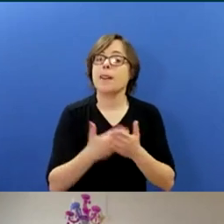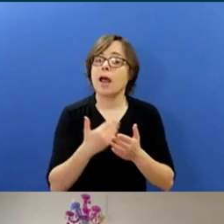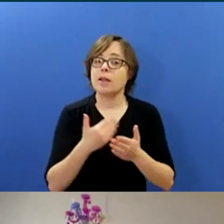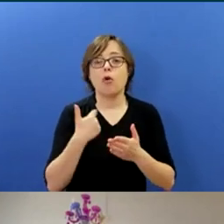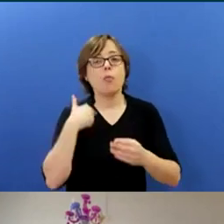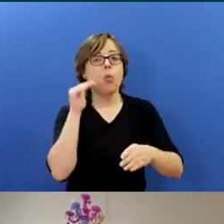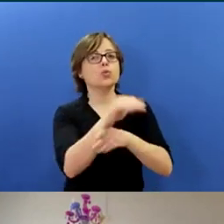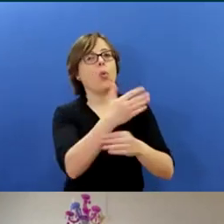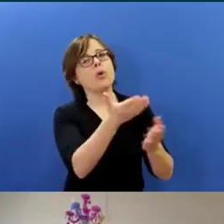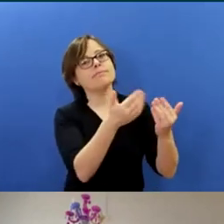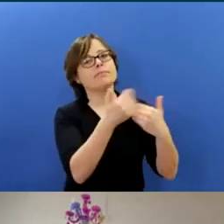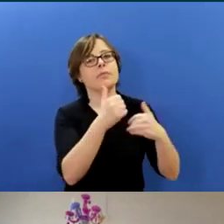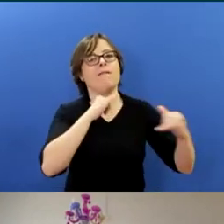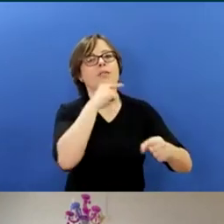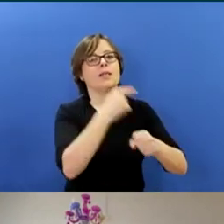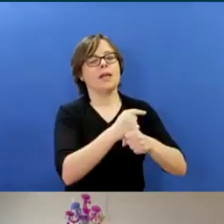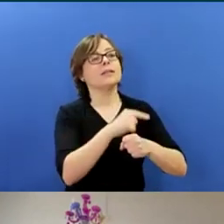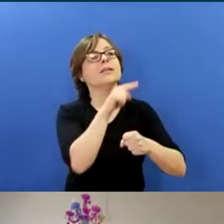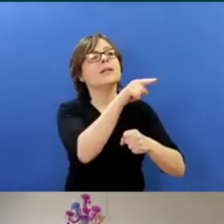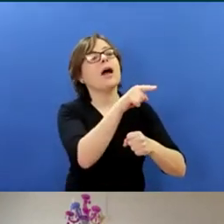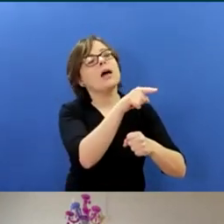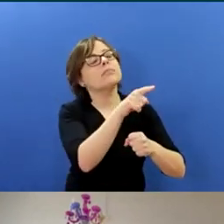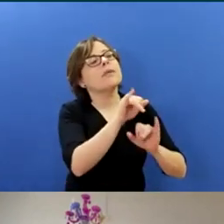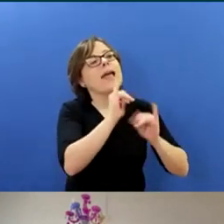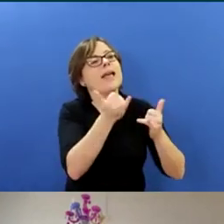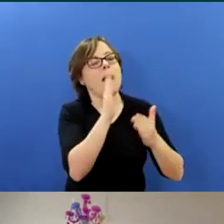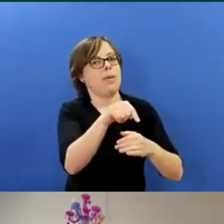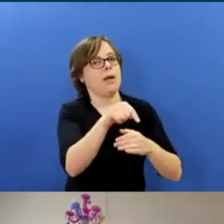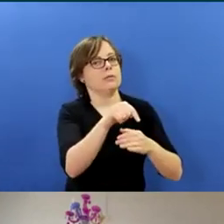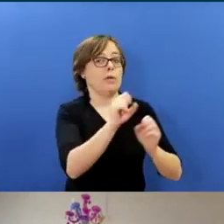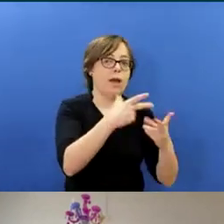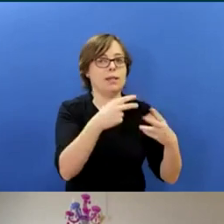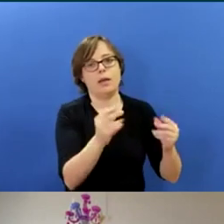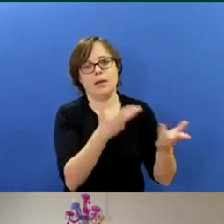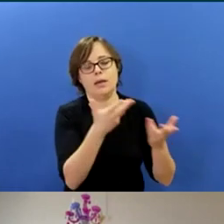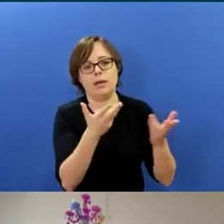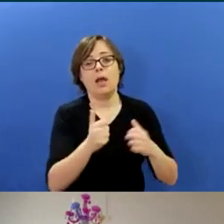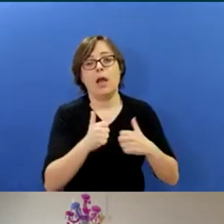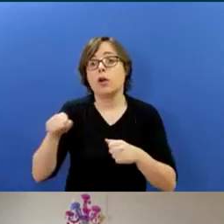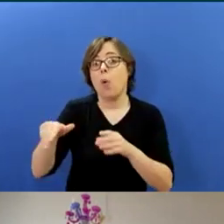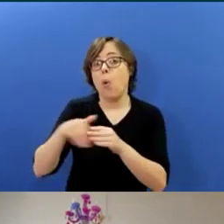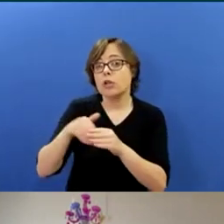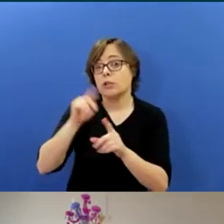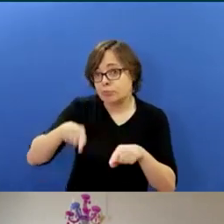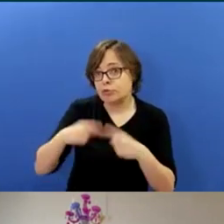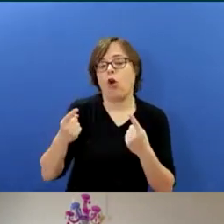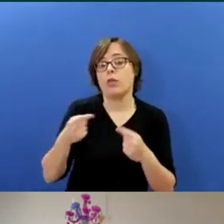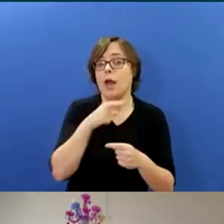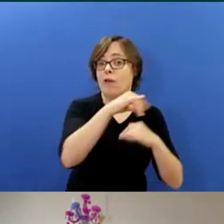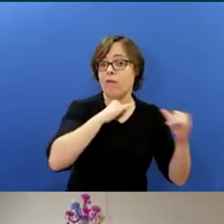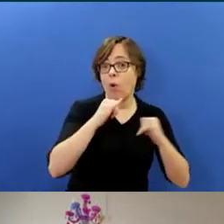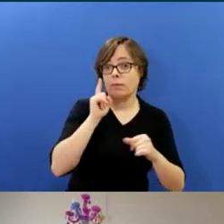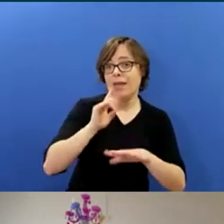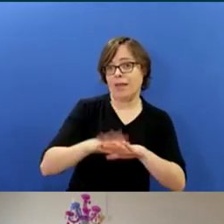one of the recommendations. So either they say, yes, this will be implemented, or yes, this is already in